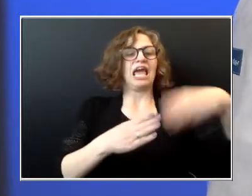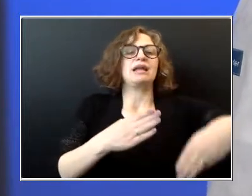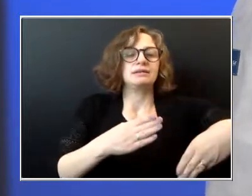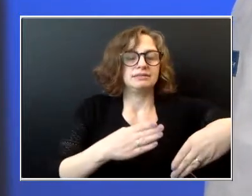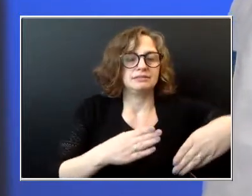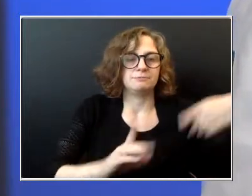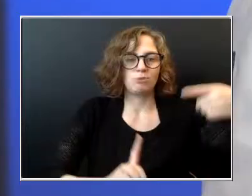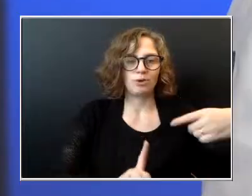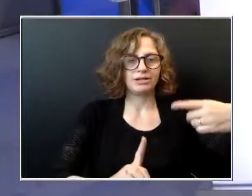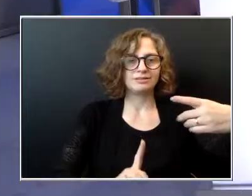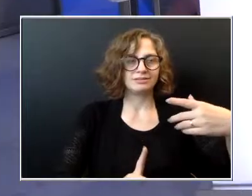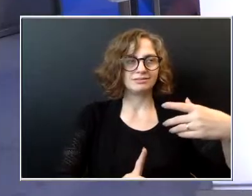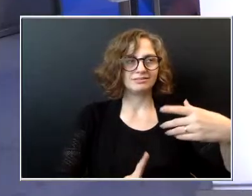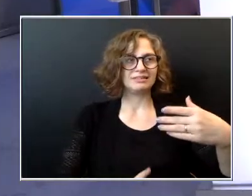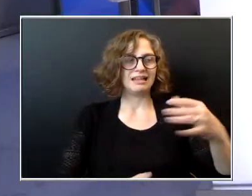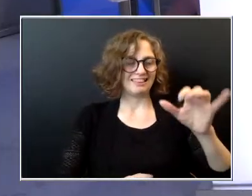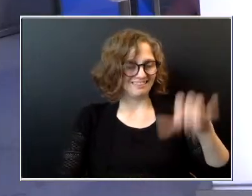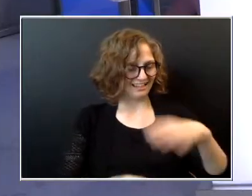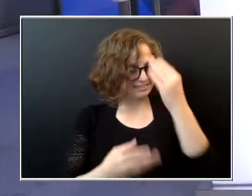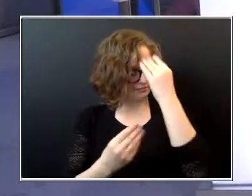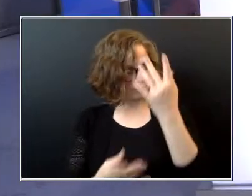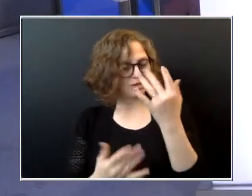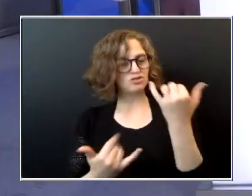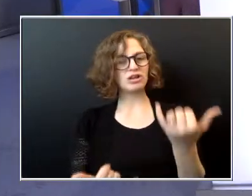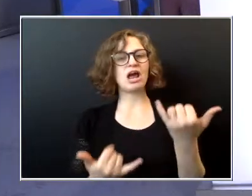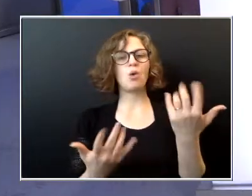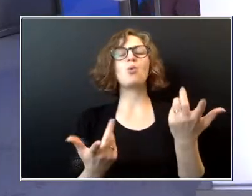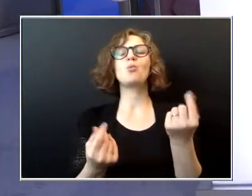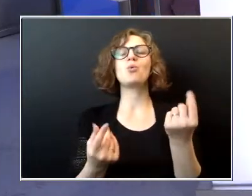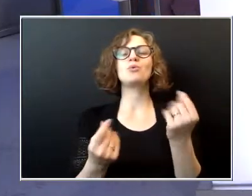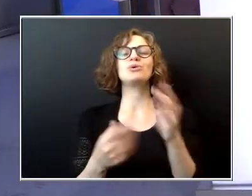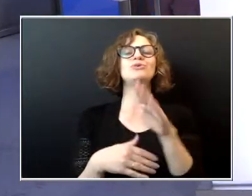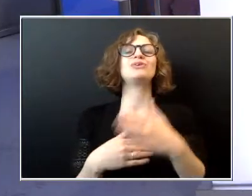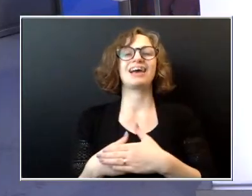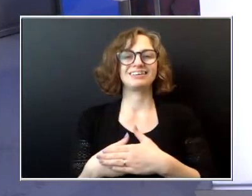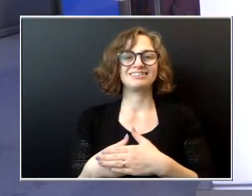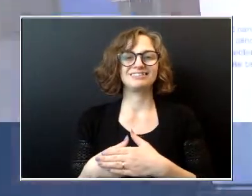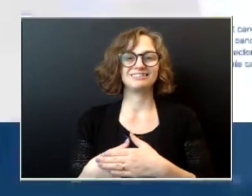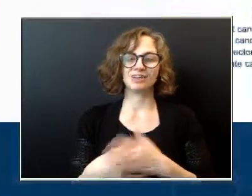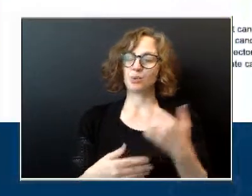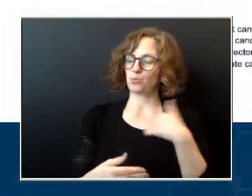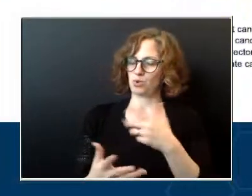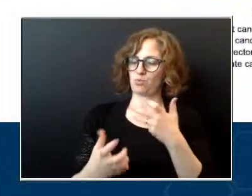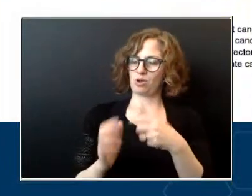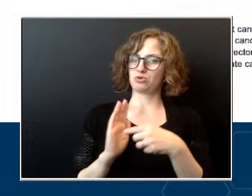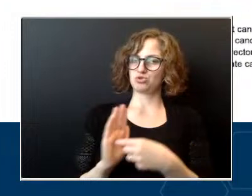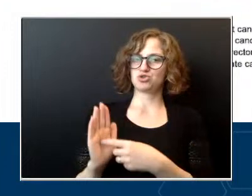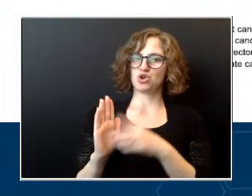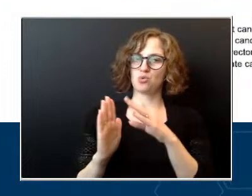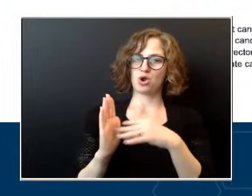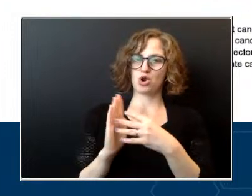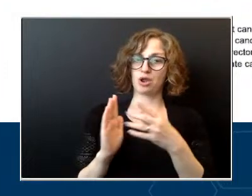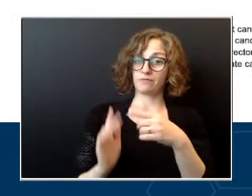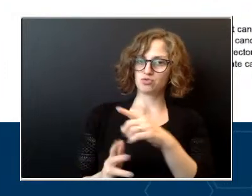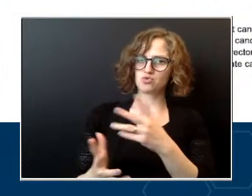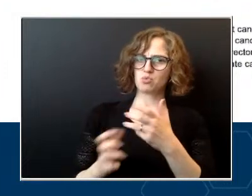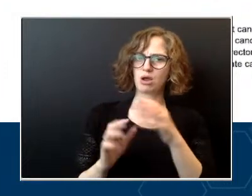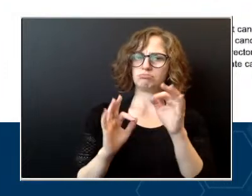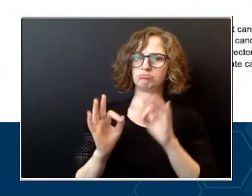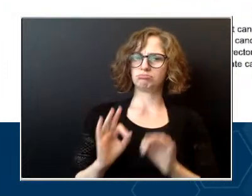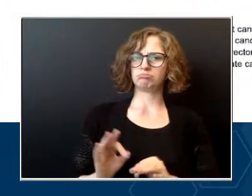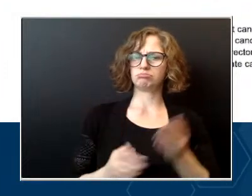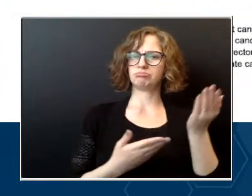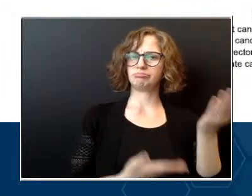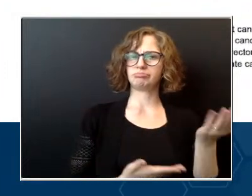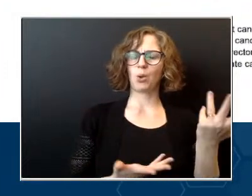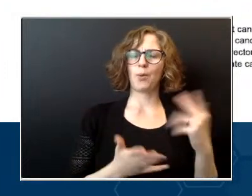protect individuals? Yeah. Now, do you guys, there was a graphic we were going to show. We haven't done that one yet. Do you guys want to talk our way through what this graphic means? One of